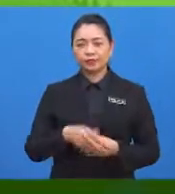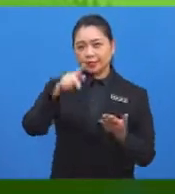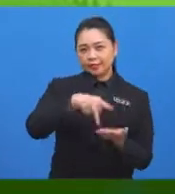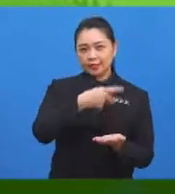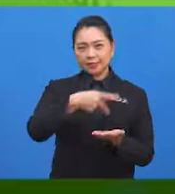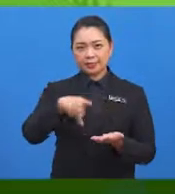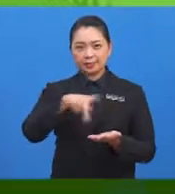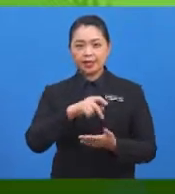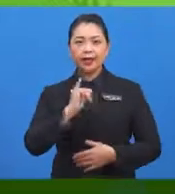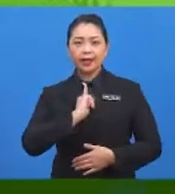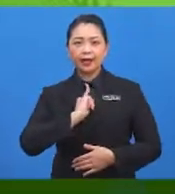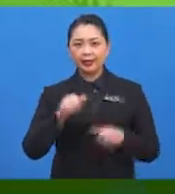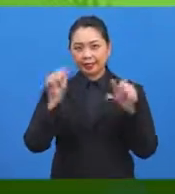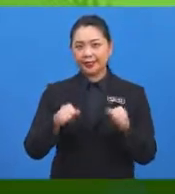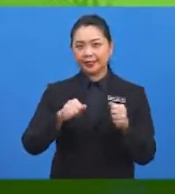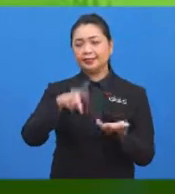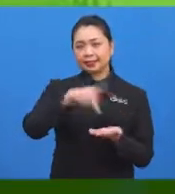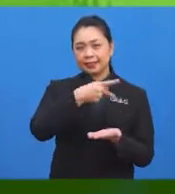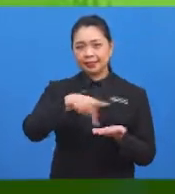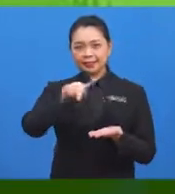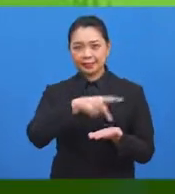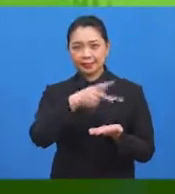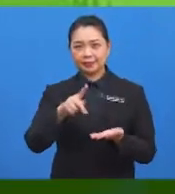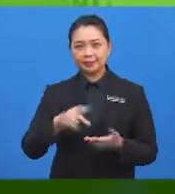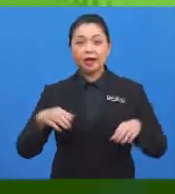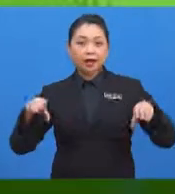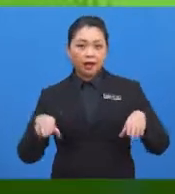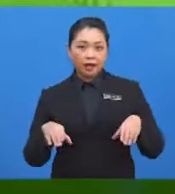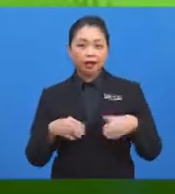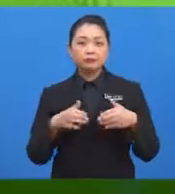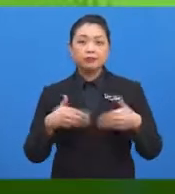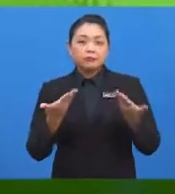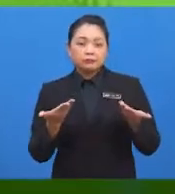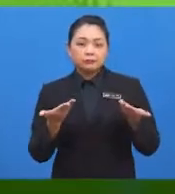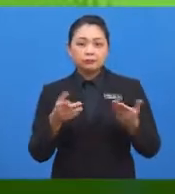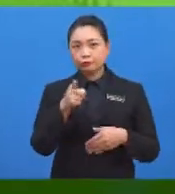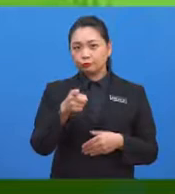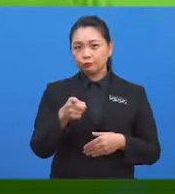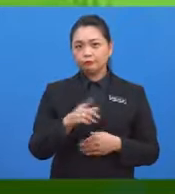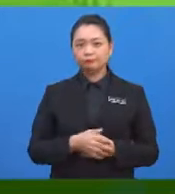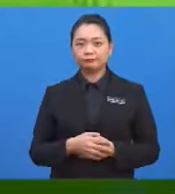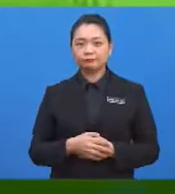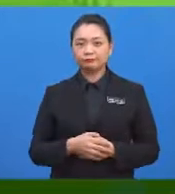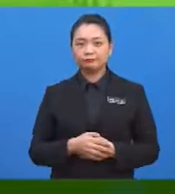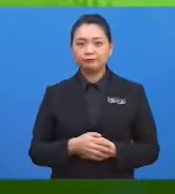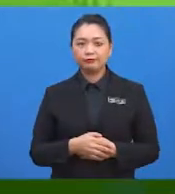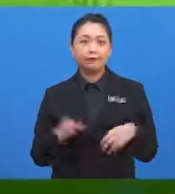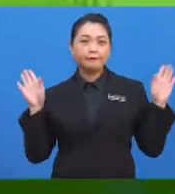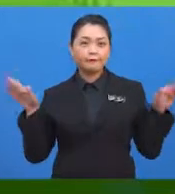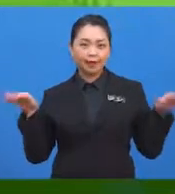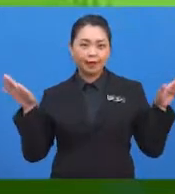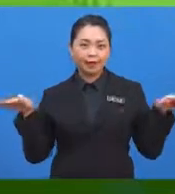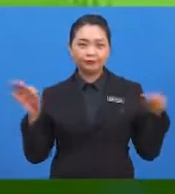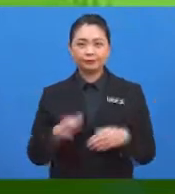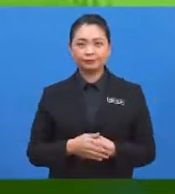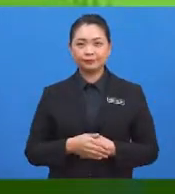Dance. I can dance. Doom, doom, doom, doom. How do you dance? And last,